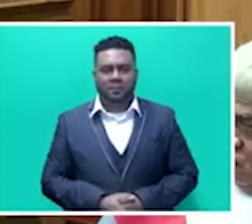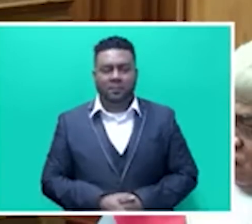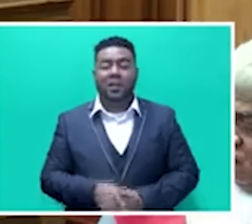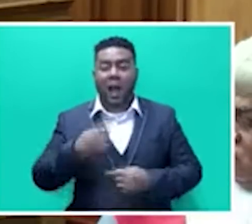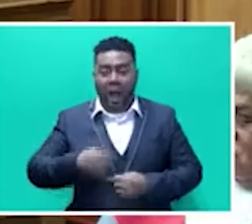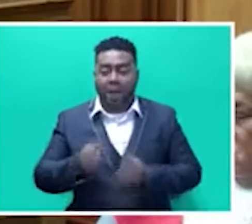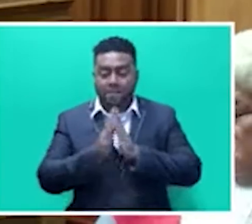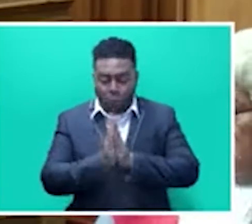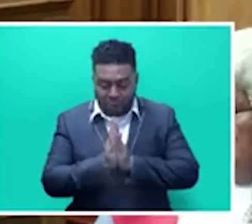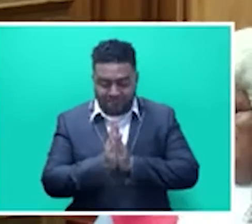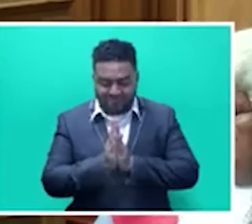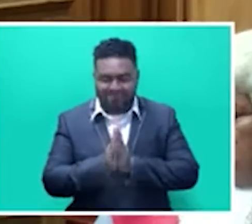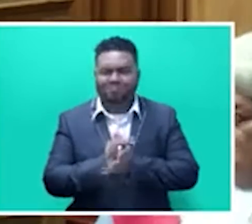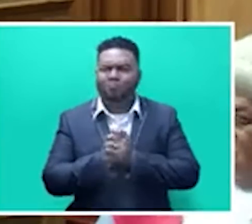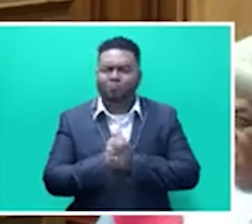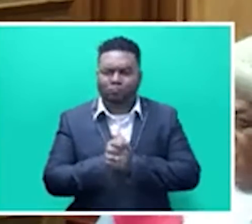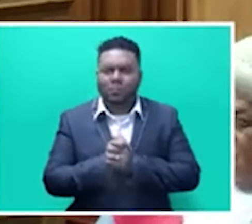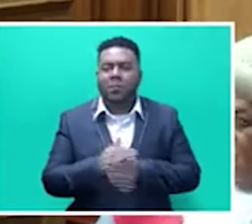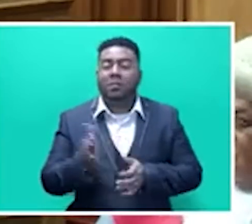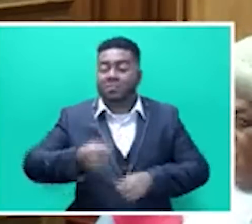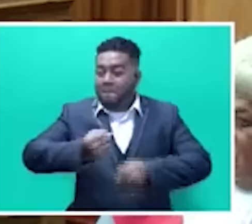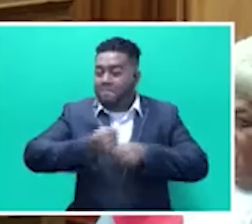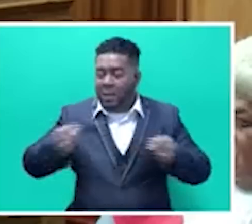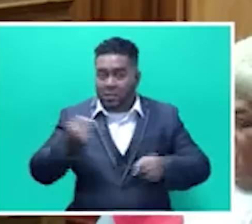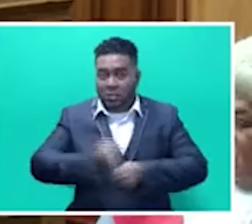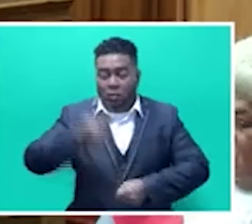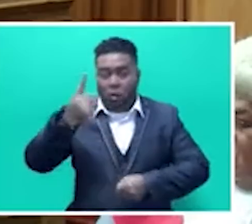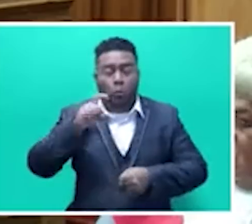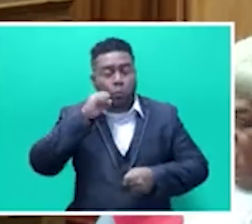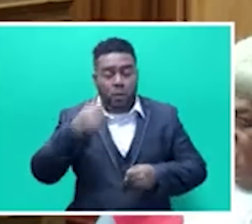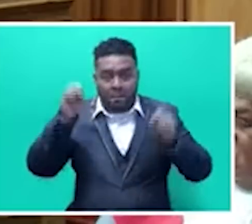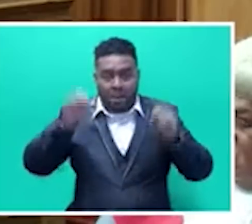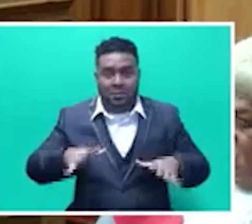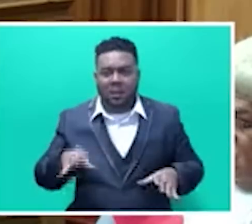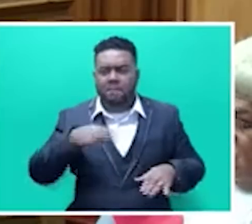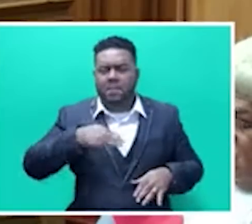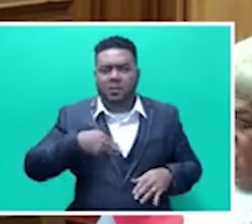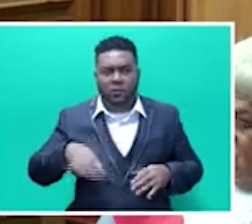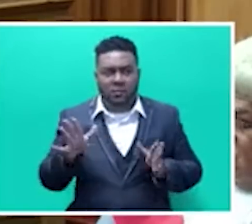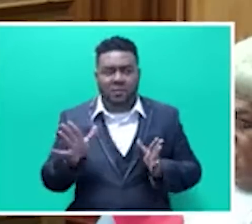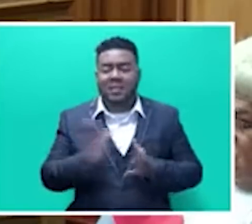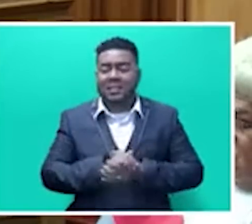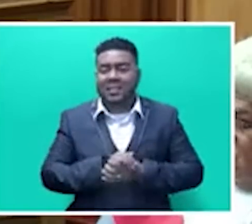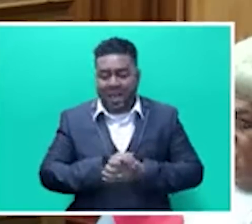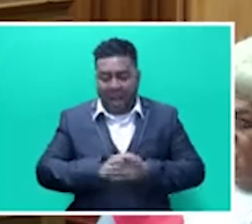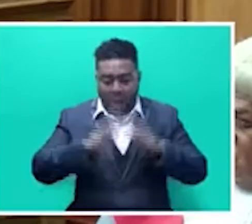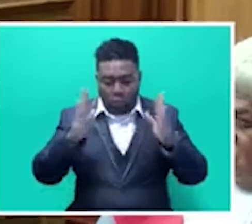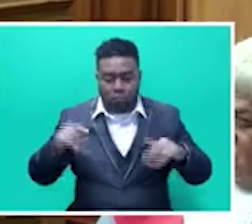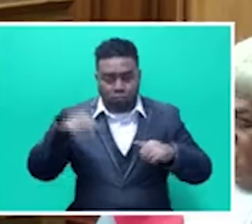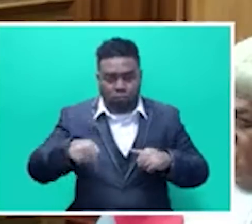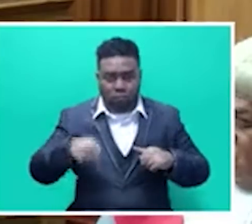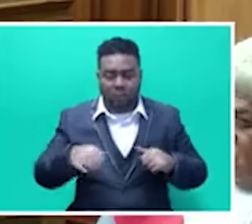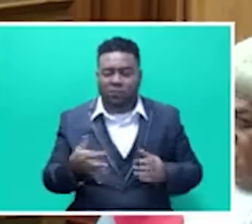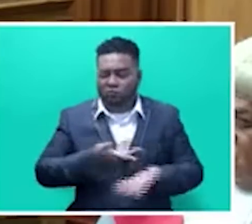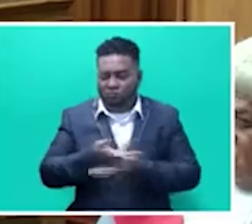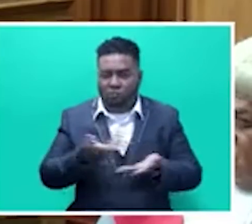I pray that the Almighty God will bless the members of this august House in your preparations for debate on what I have